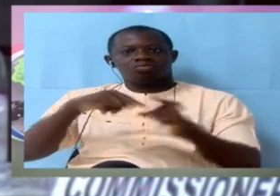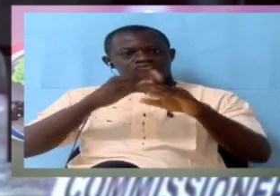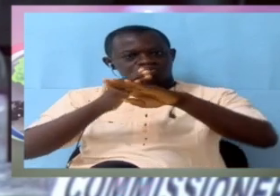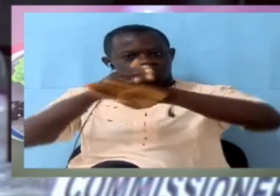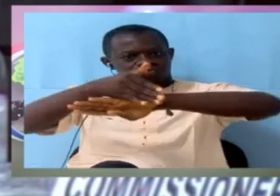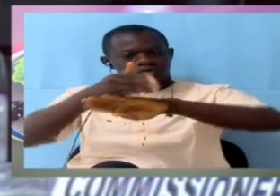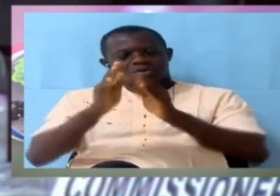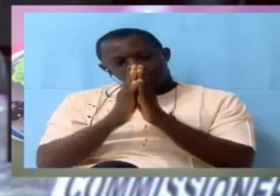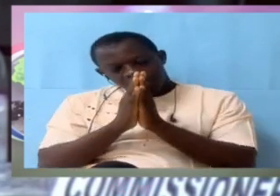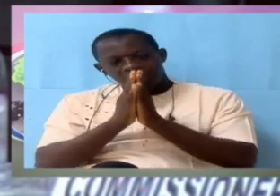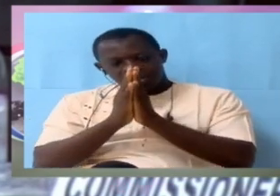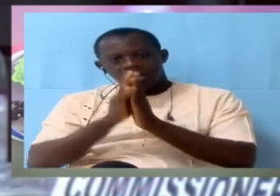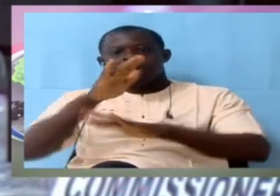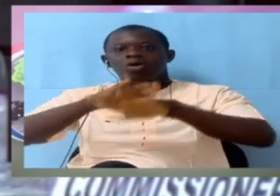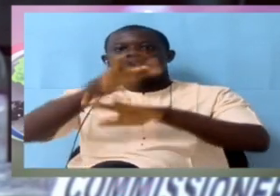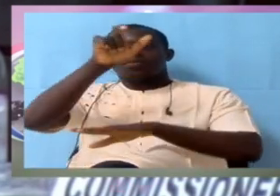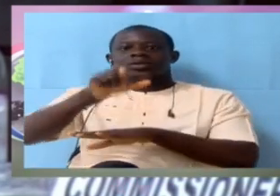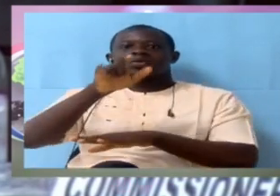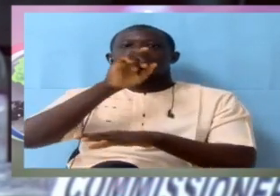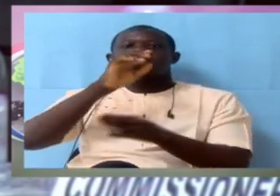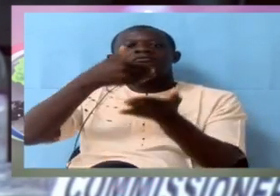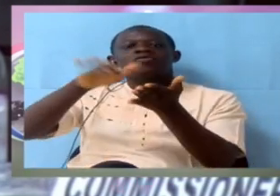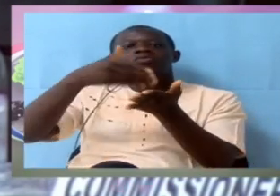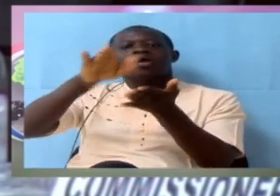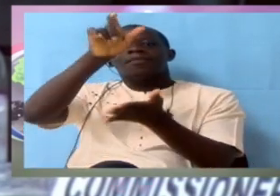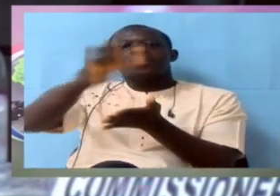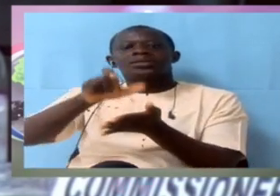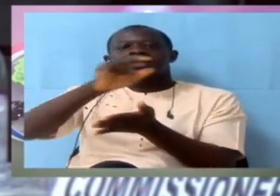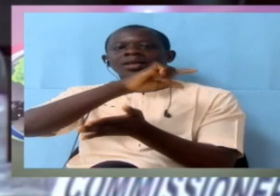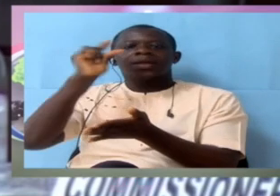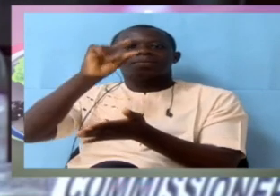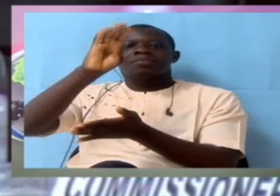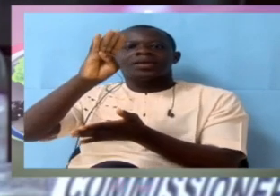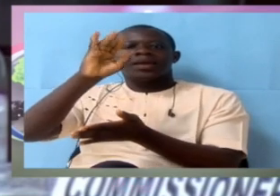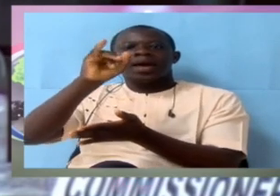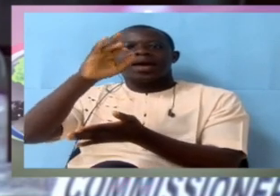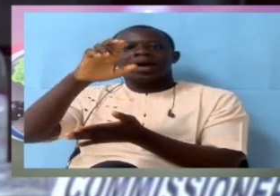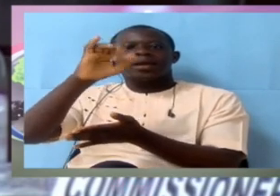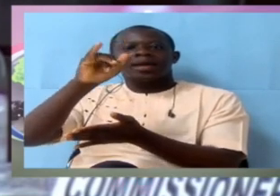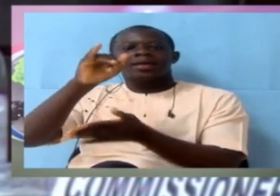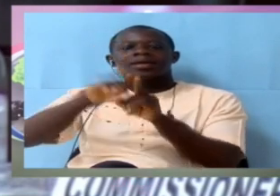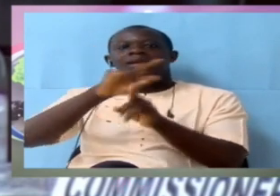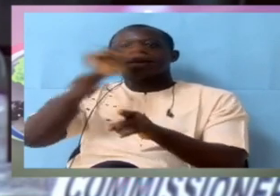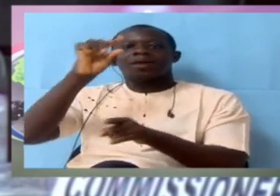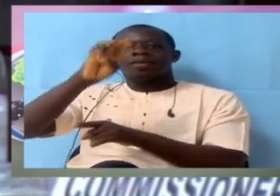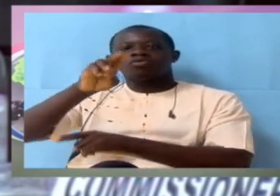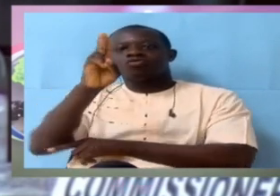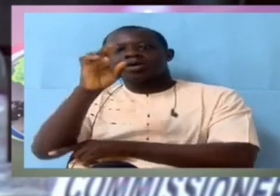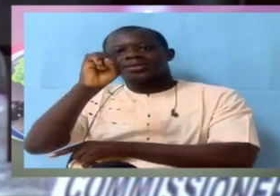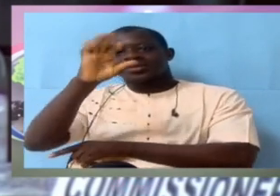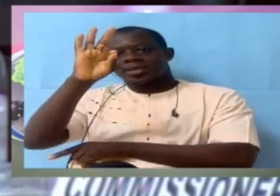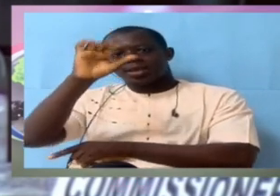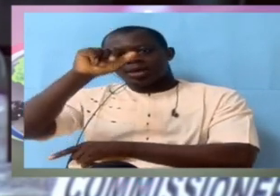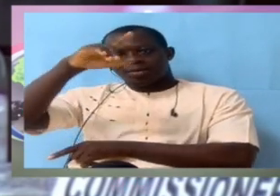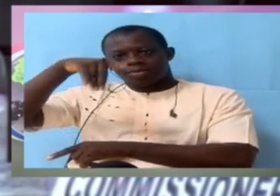of the soul of the football legend, Biri Biri Mustafa Njai, who will